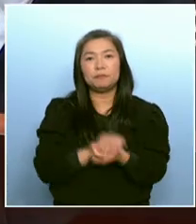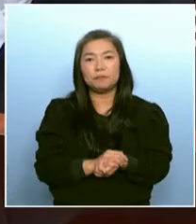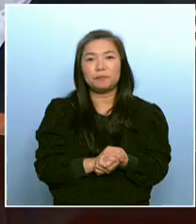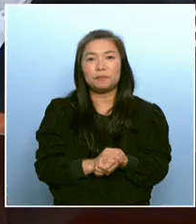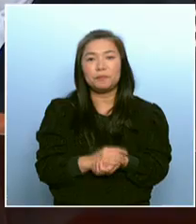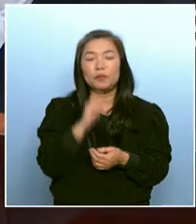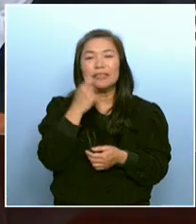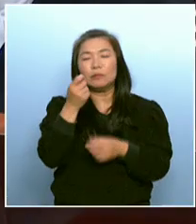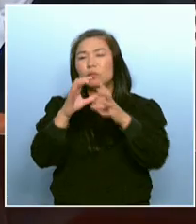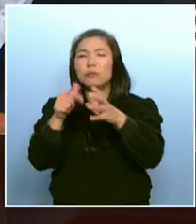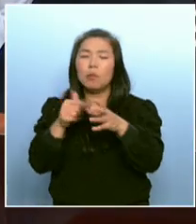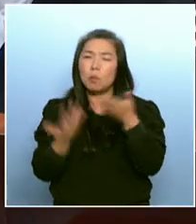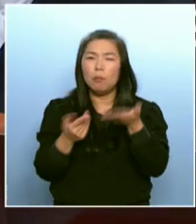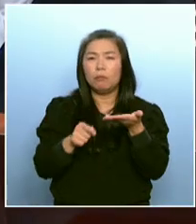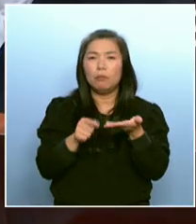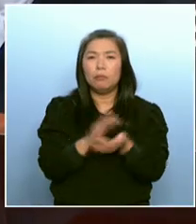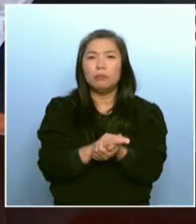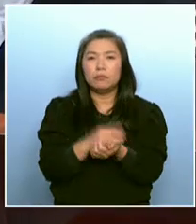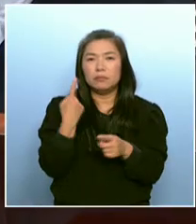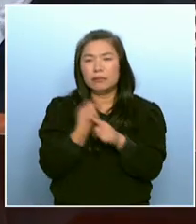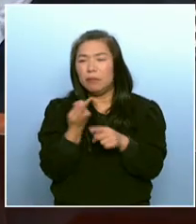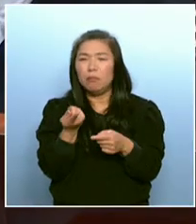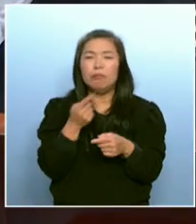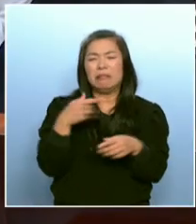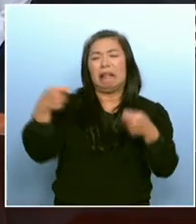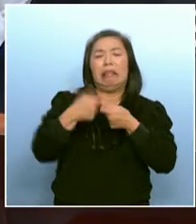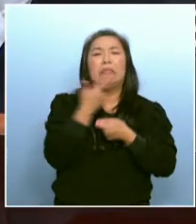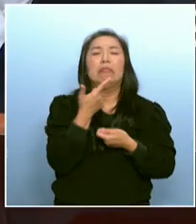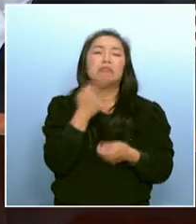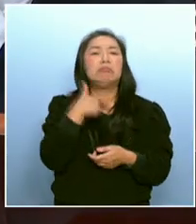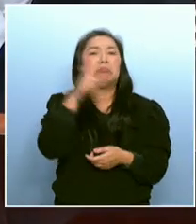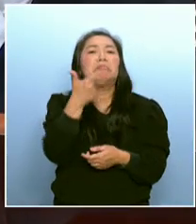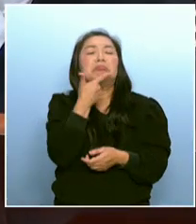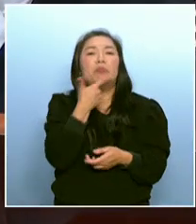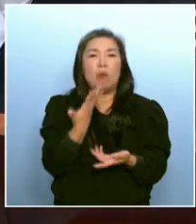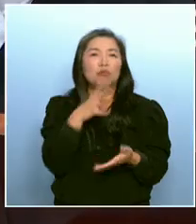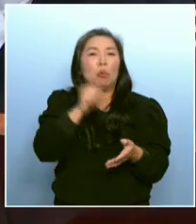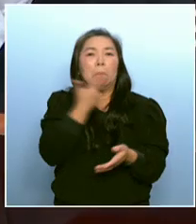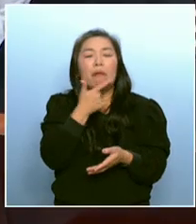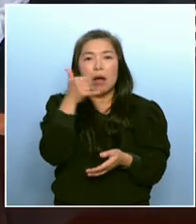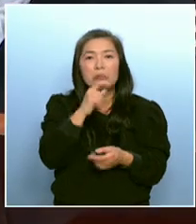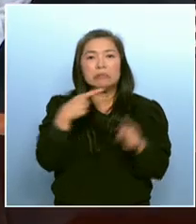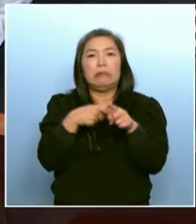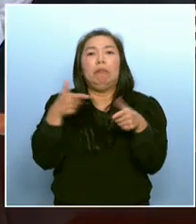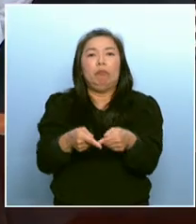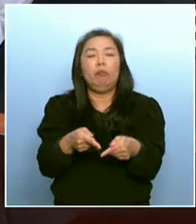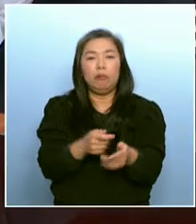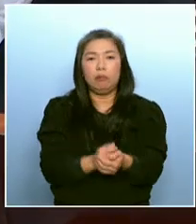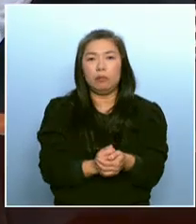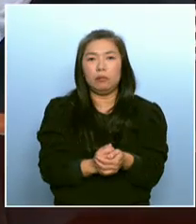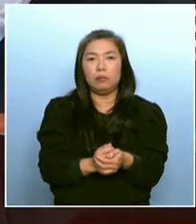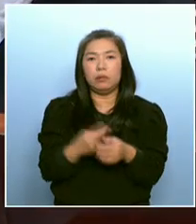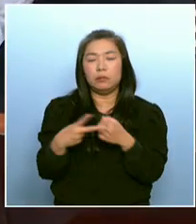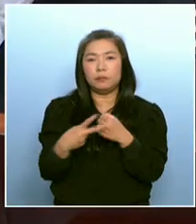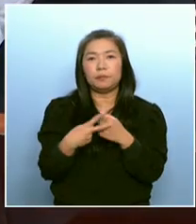will there actually be 20,000 residents who can make use of these facilities? Do you anticipate such a